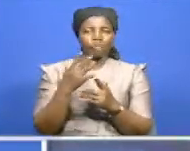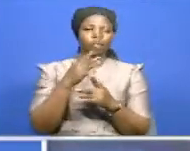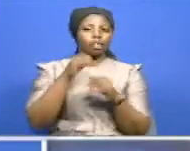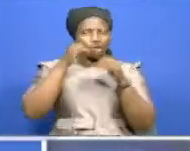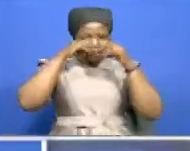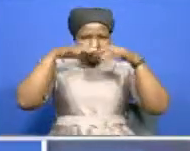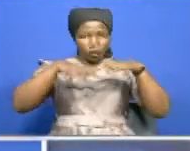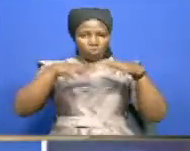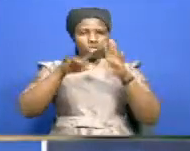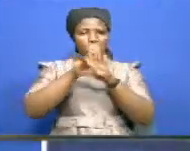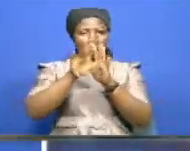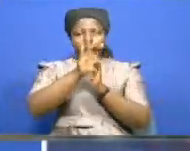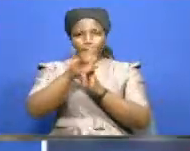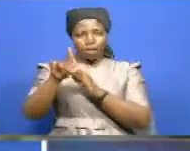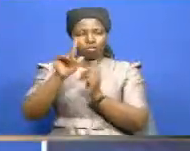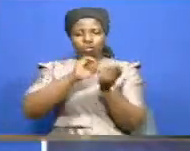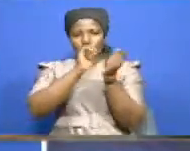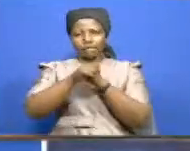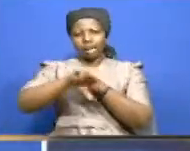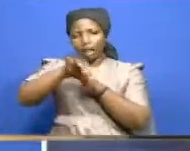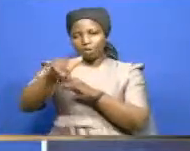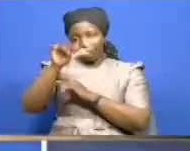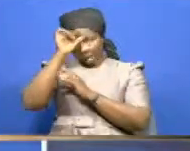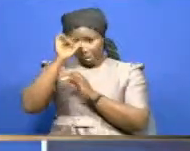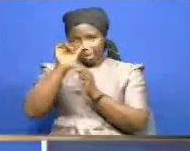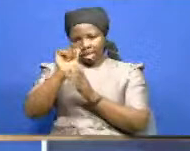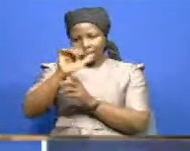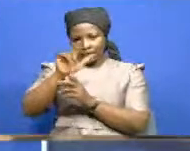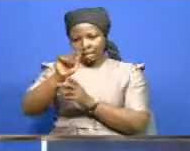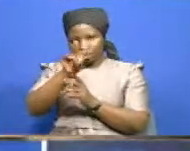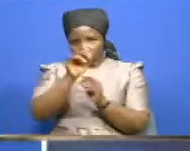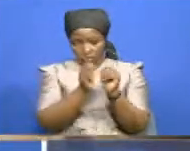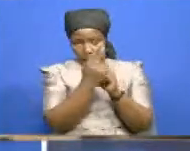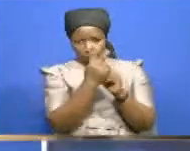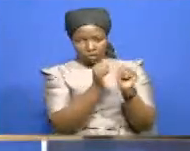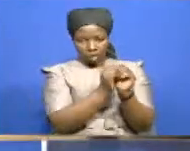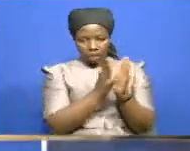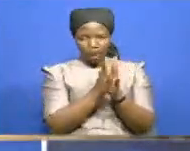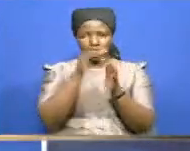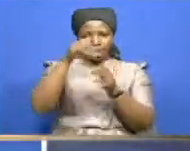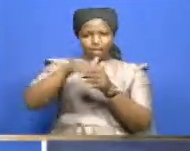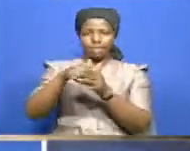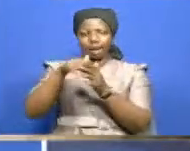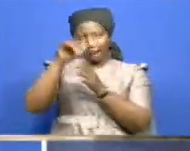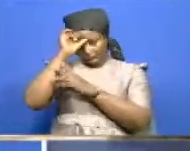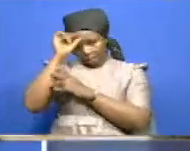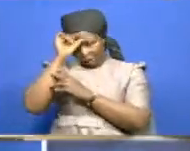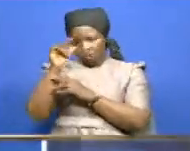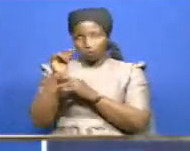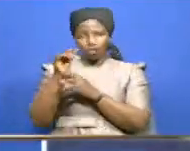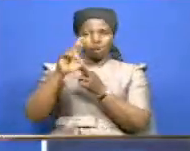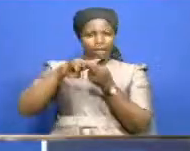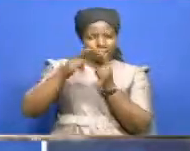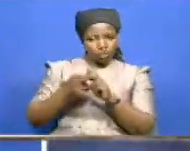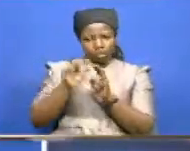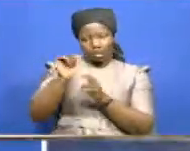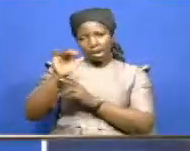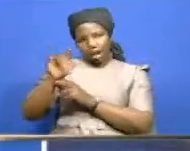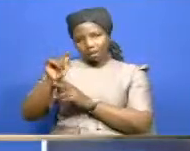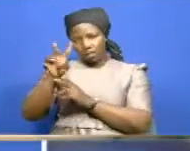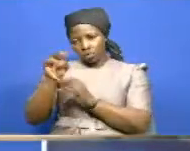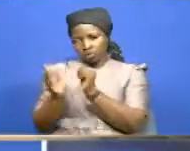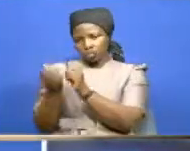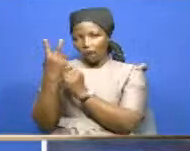to amend the County Governments Act 2012 and the Intergovernmental Relations Act 2012 to